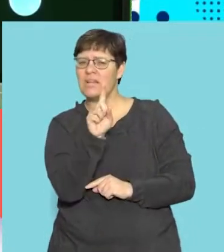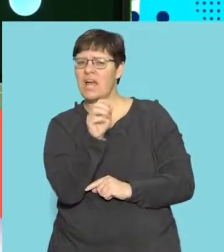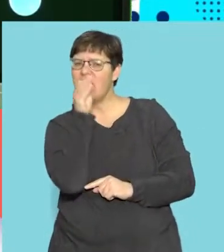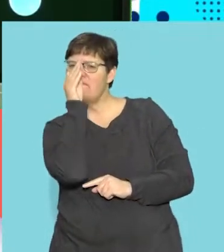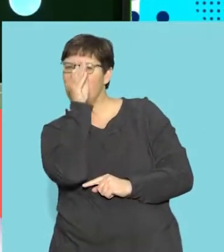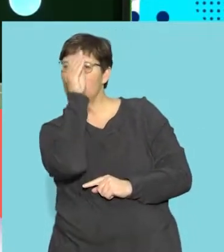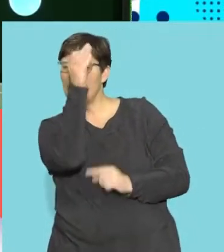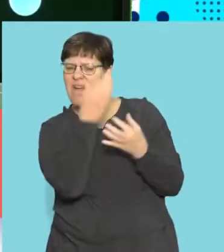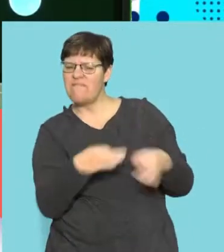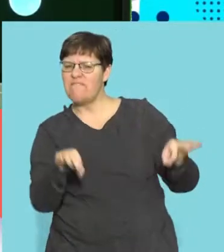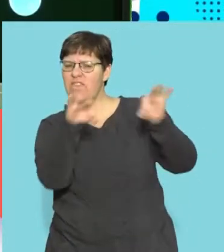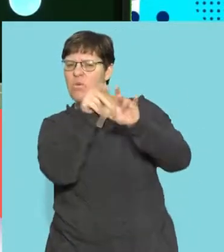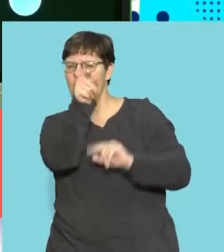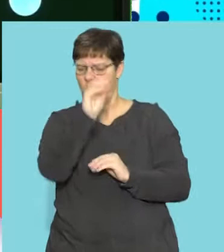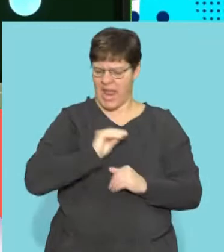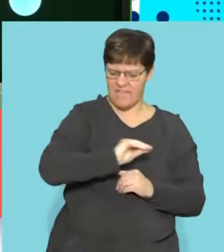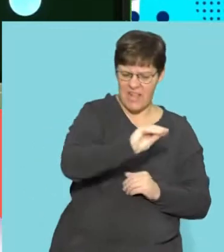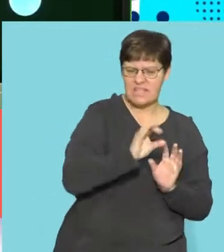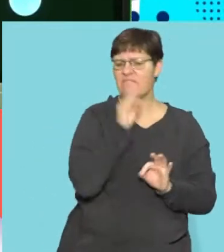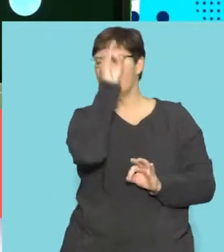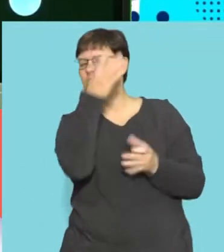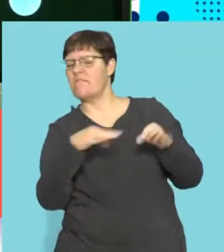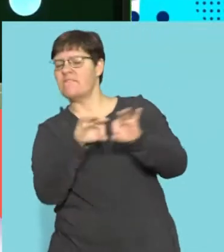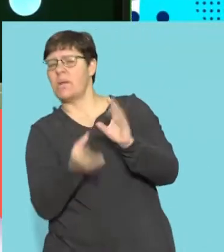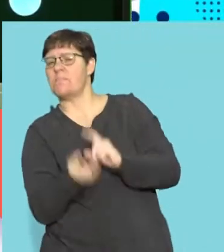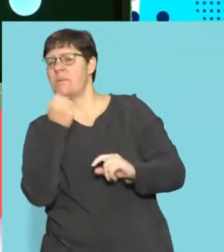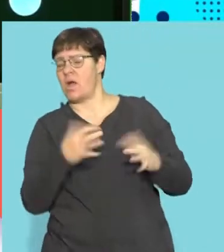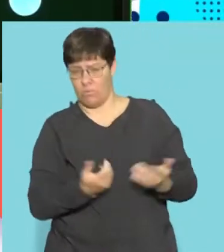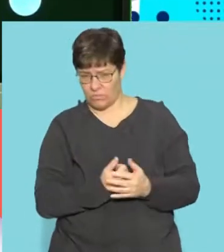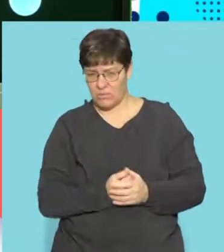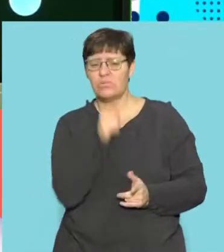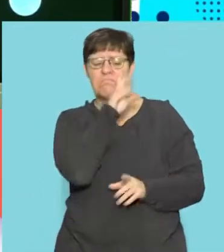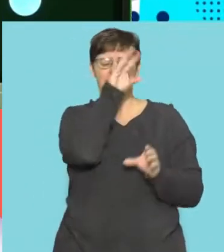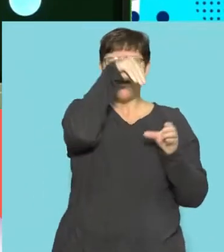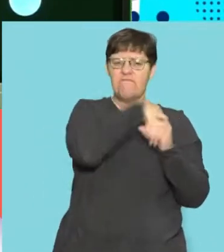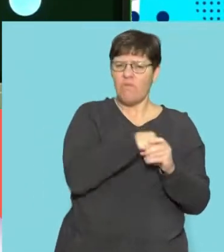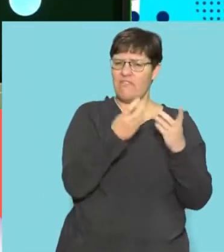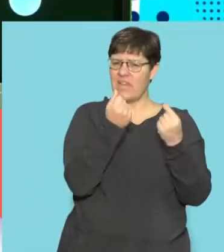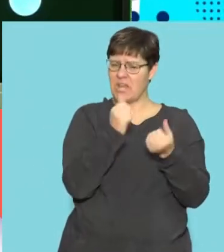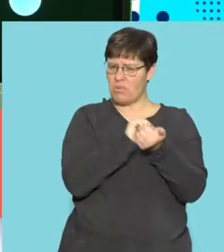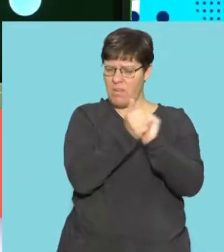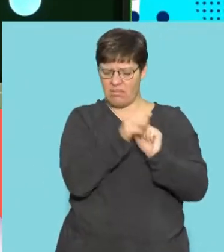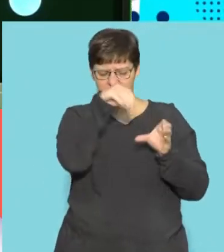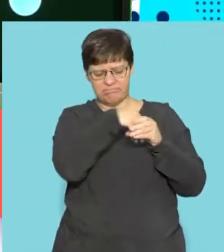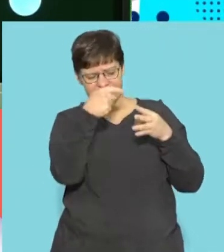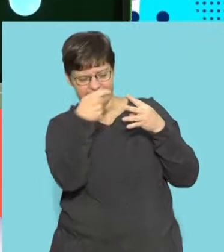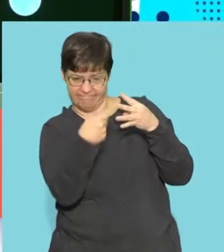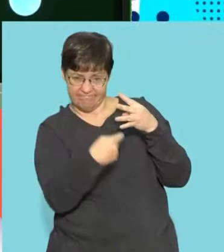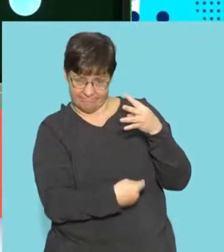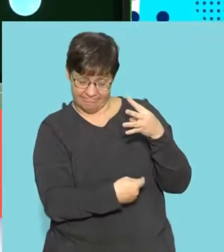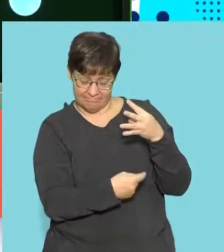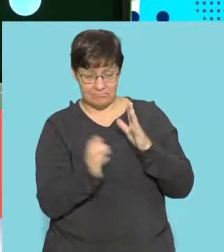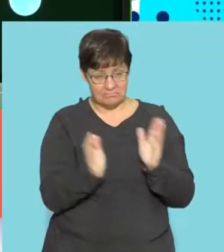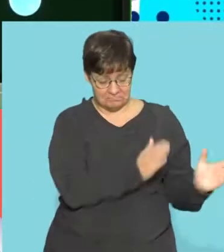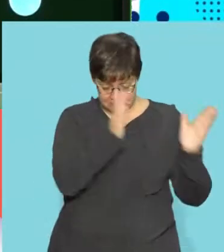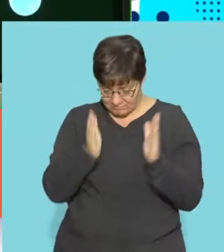So we're going to start by outlining exactly what is involved in financial maths, and then I will be explaining each concept